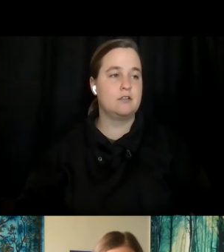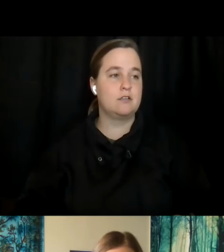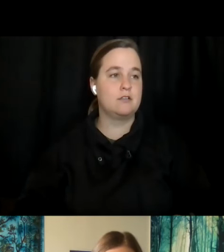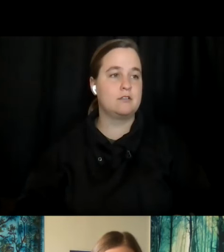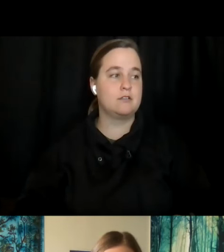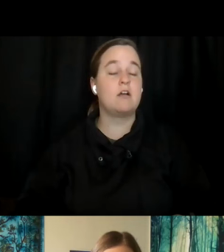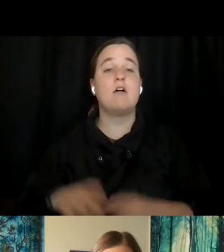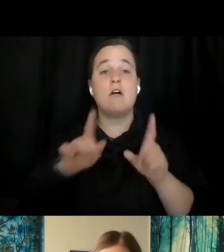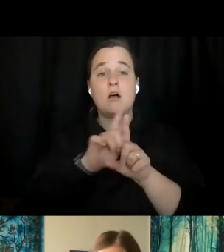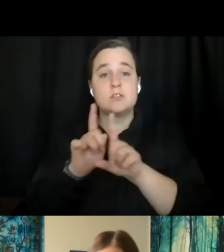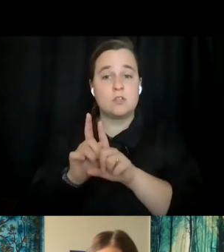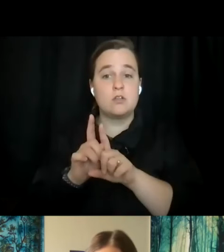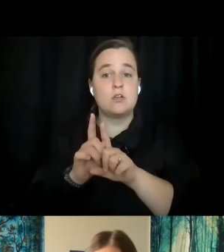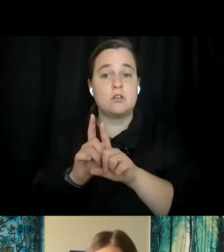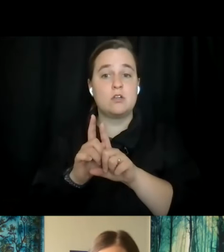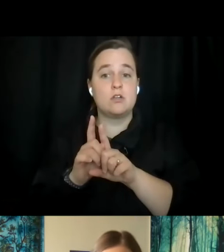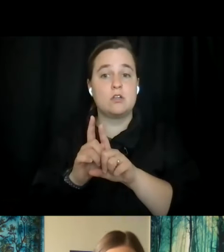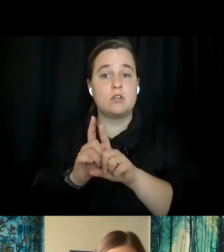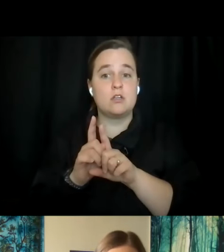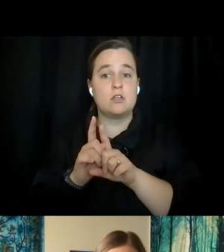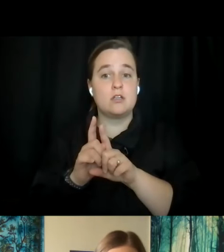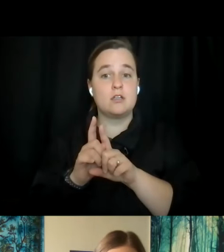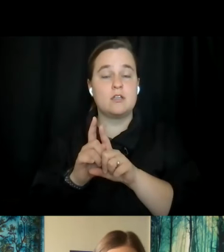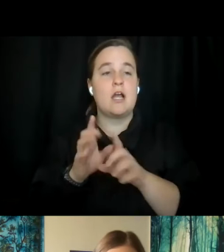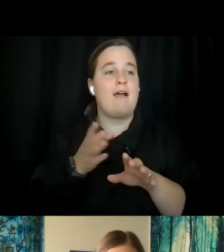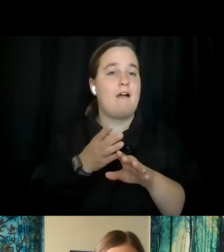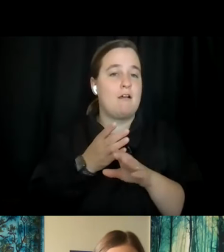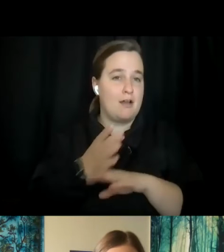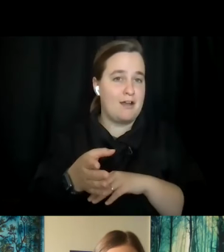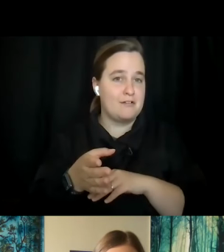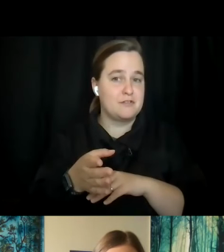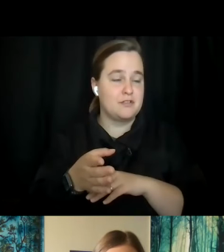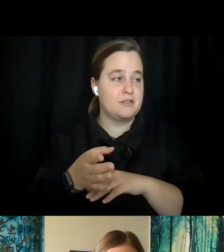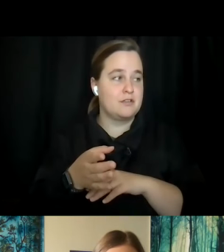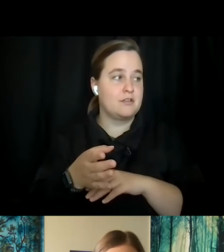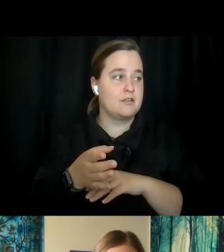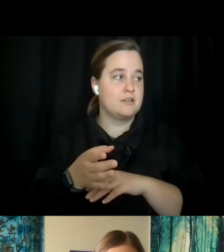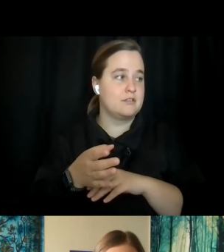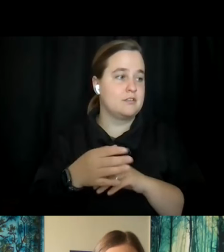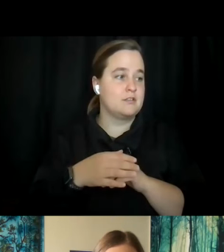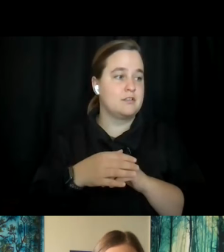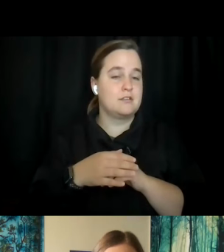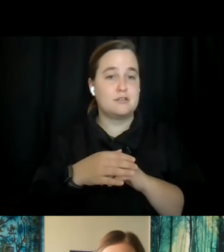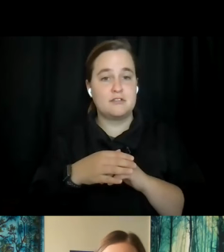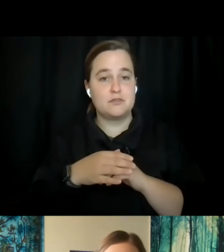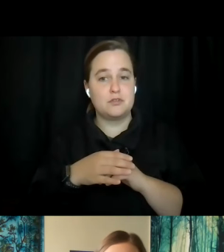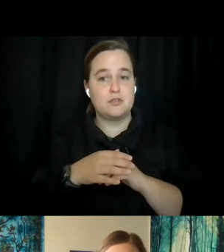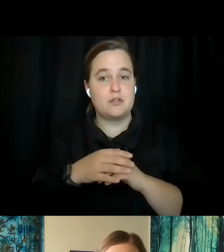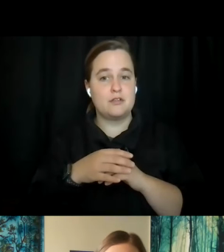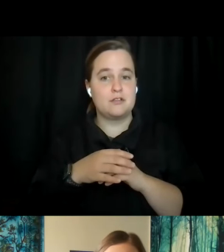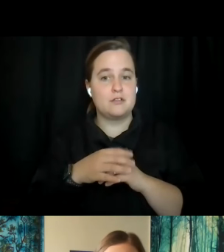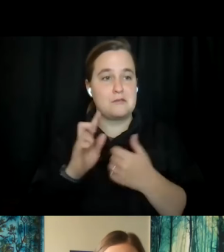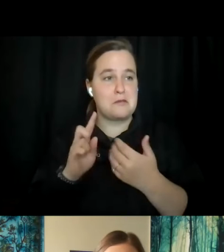And also keeping it, I meant after the bottom of the hour, because